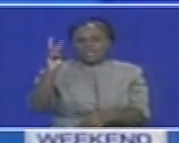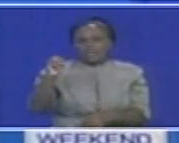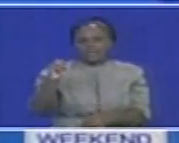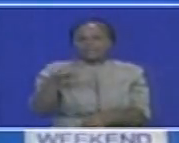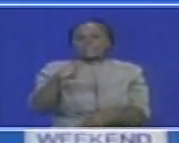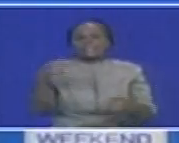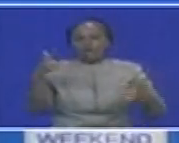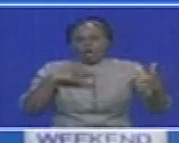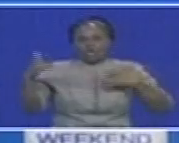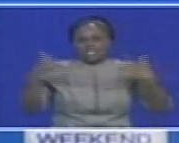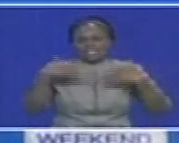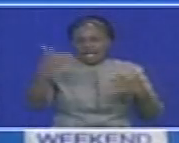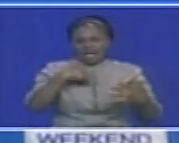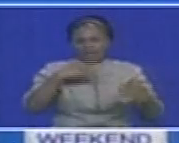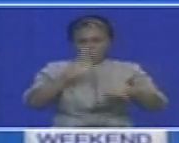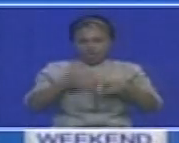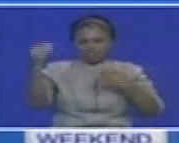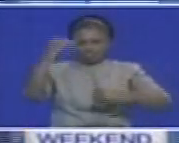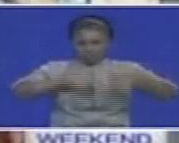the concerns on corruption.